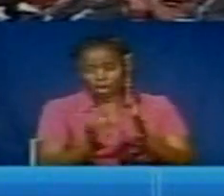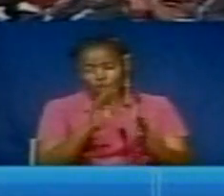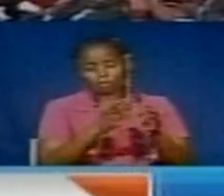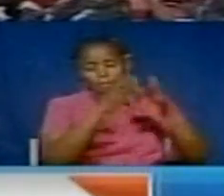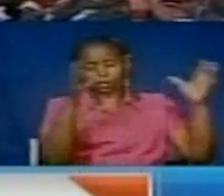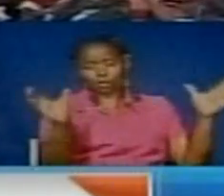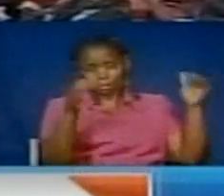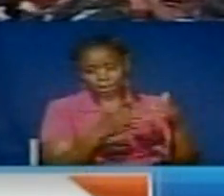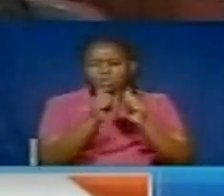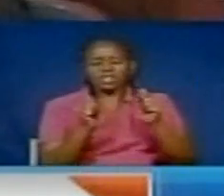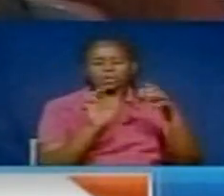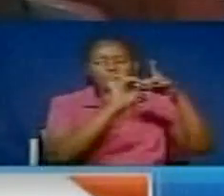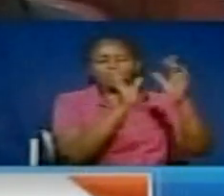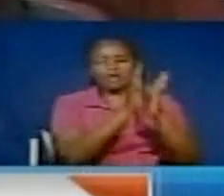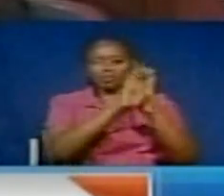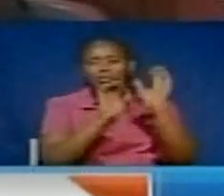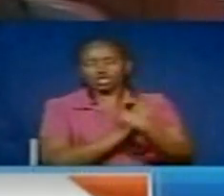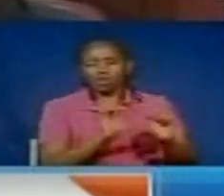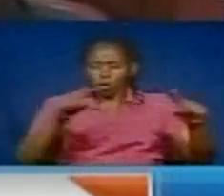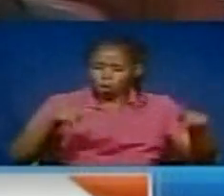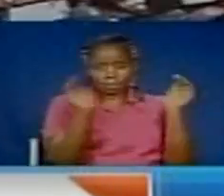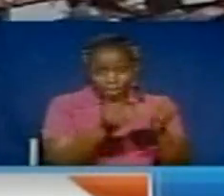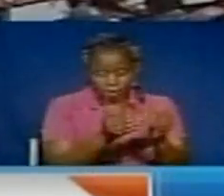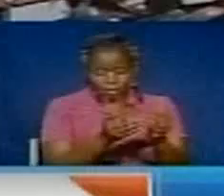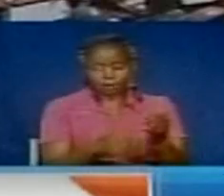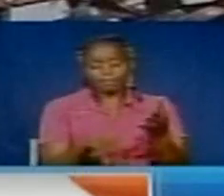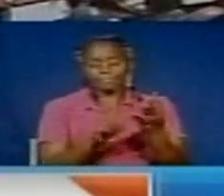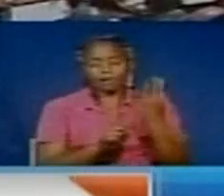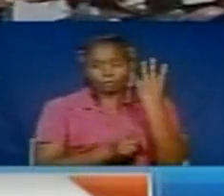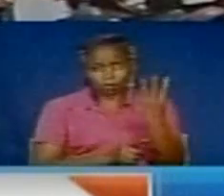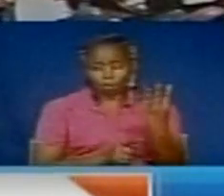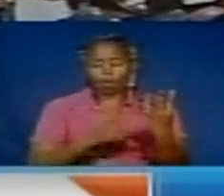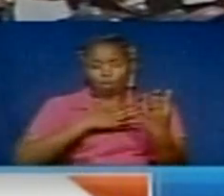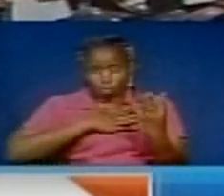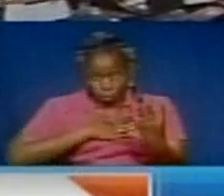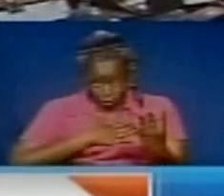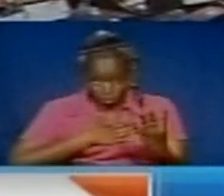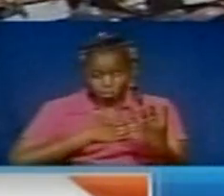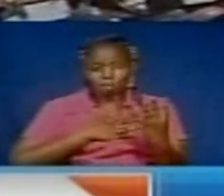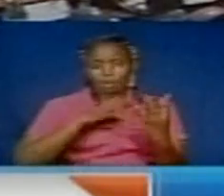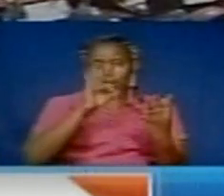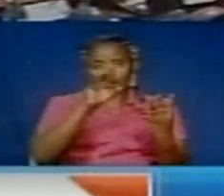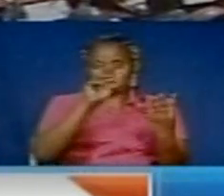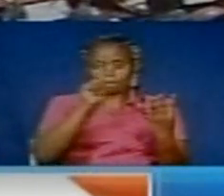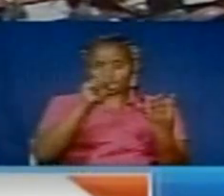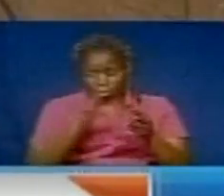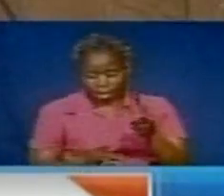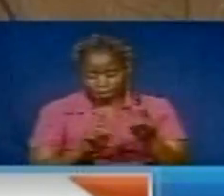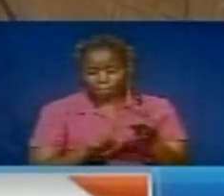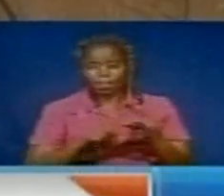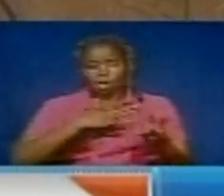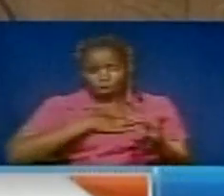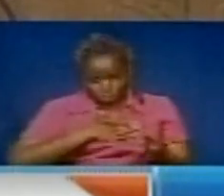When the report by the Committee on Appointments was tabled before the House, it gave a clean bill to 15 of the 16 Cabinet